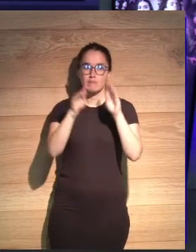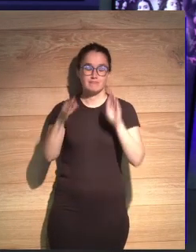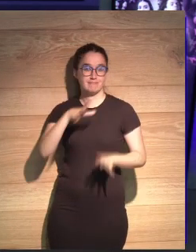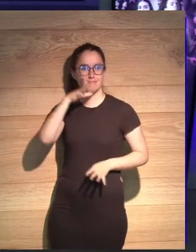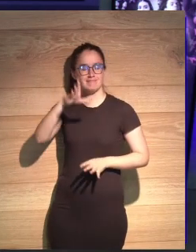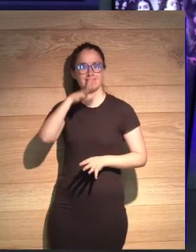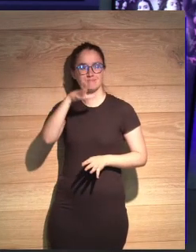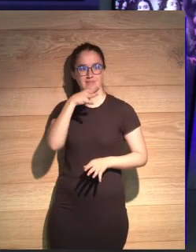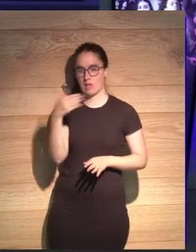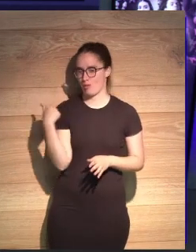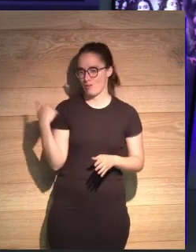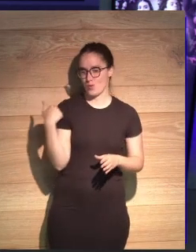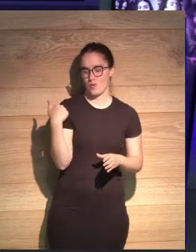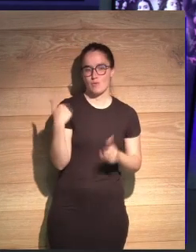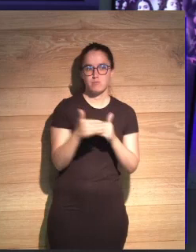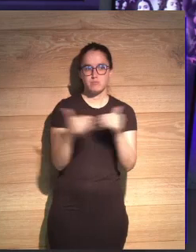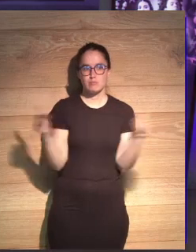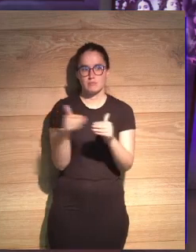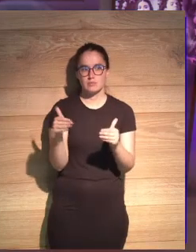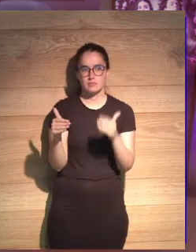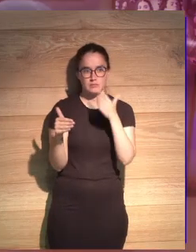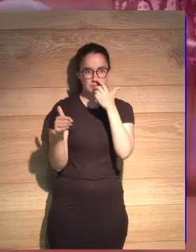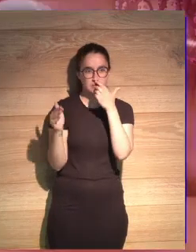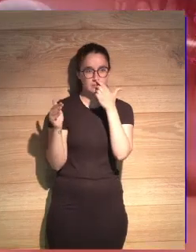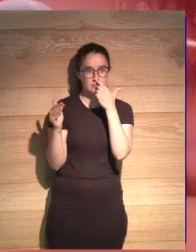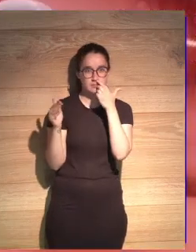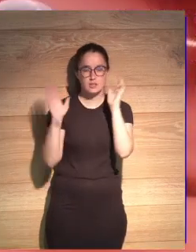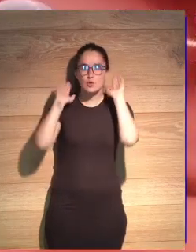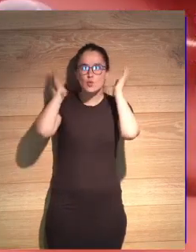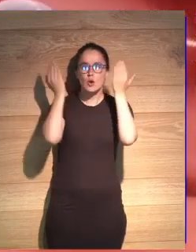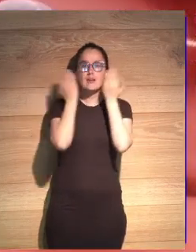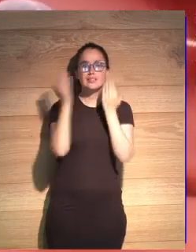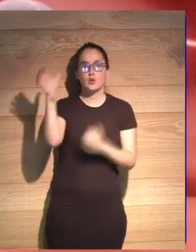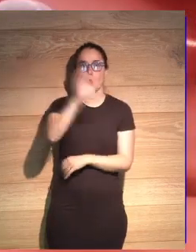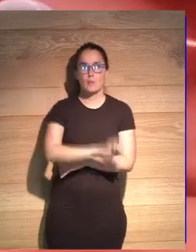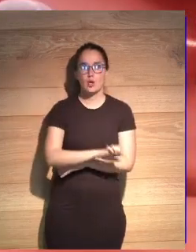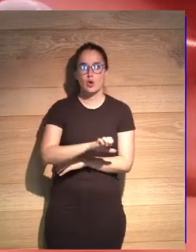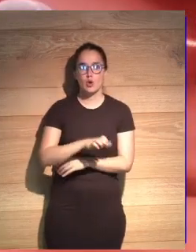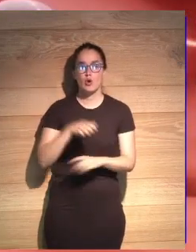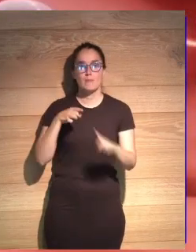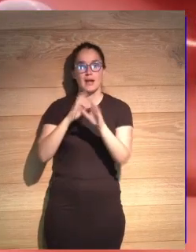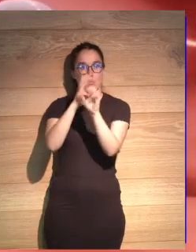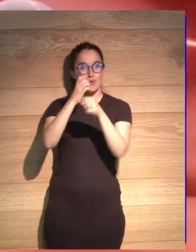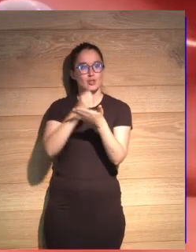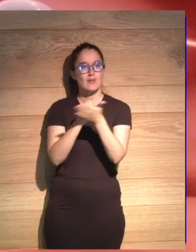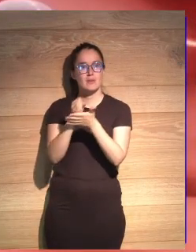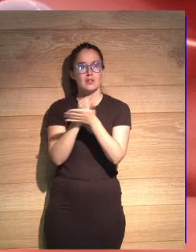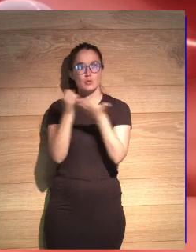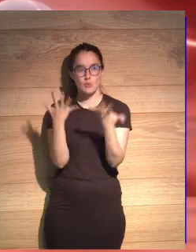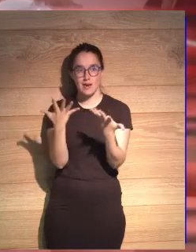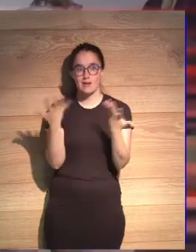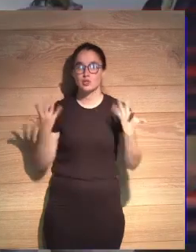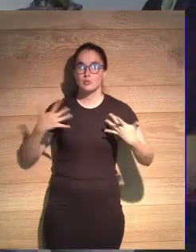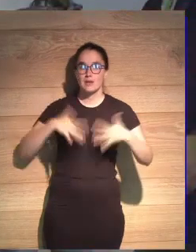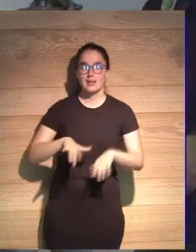Another training tool that we have just released, implemented in the European Conference for